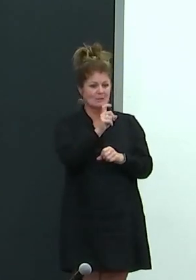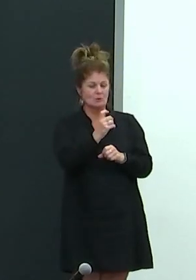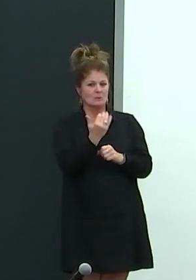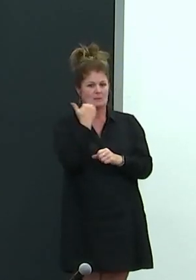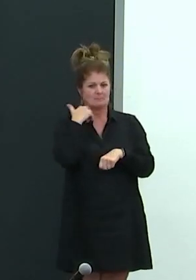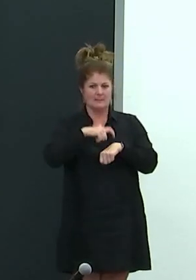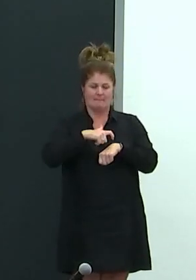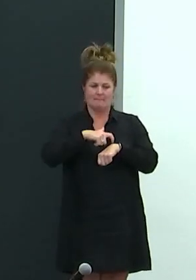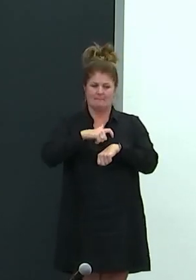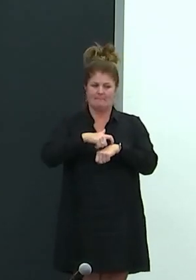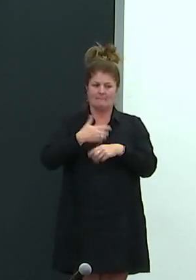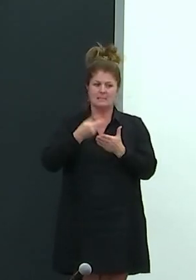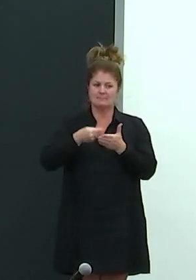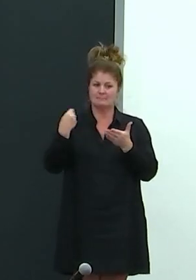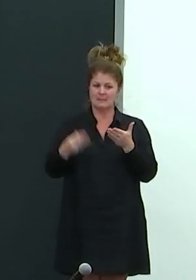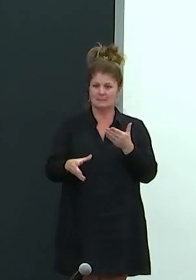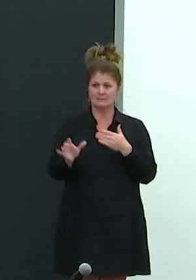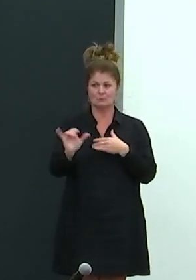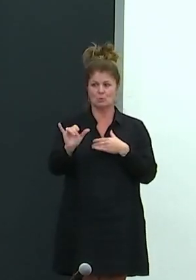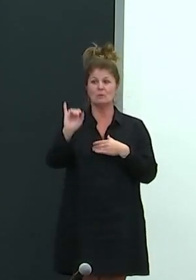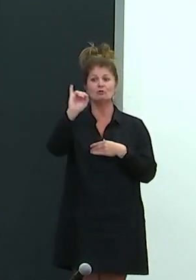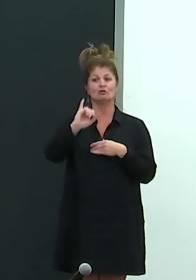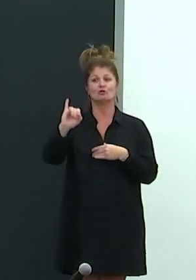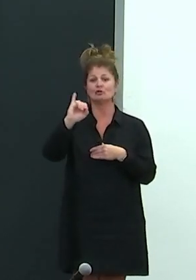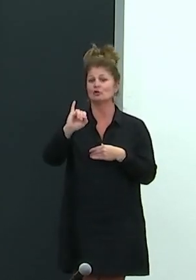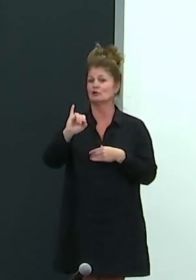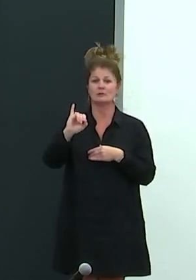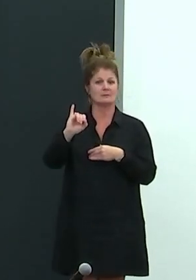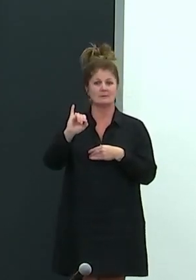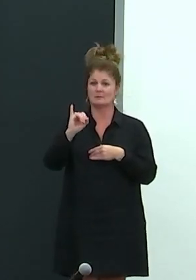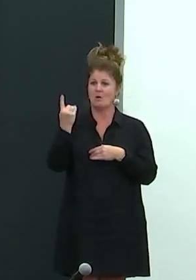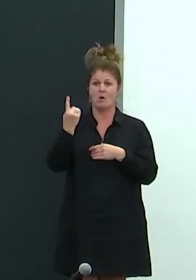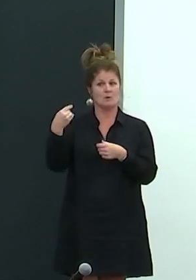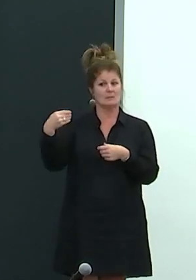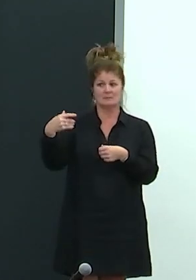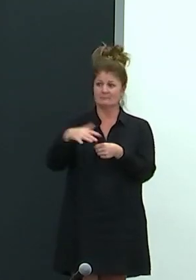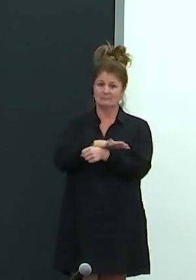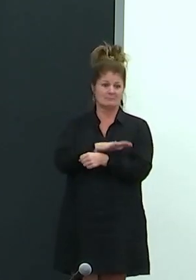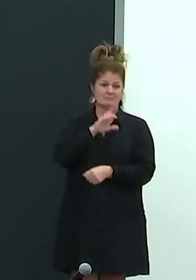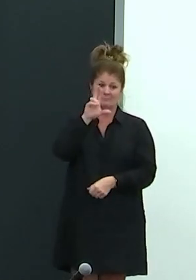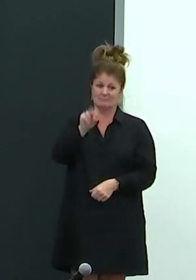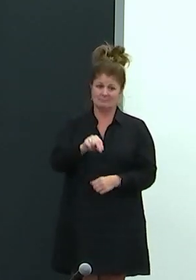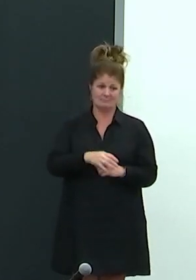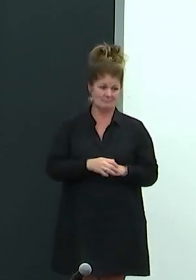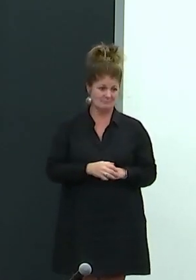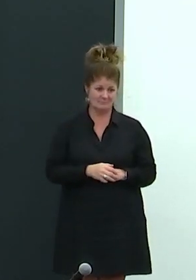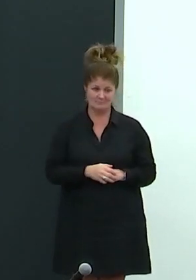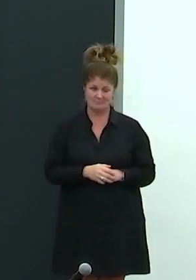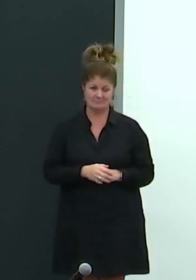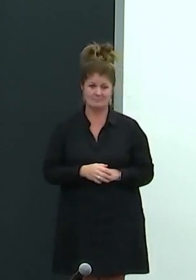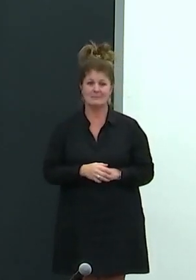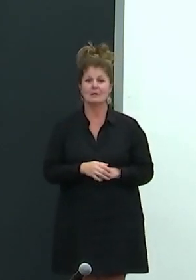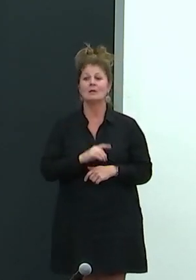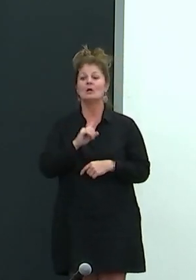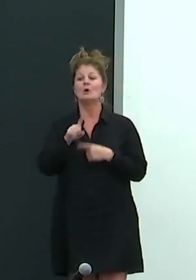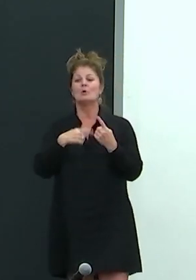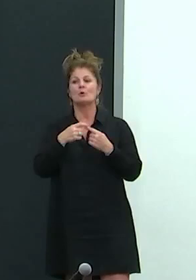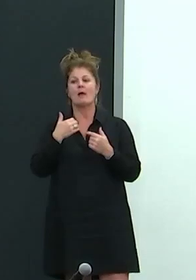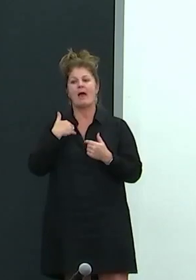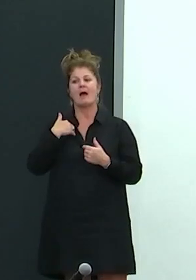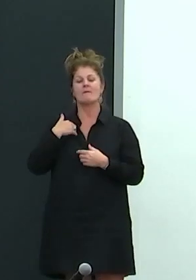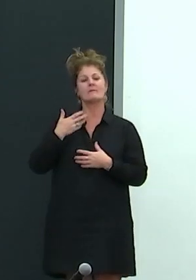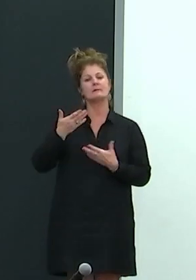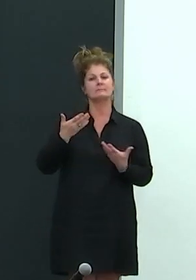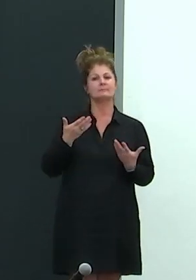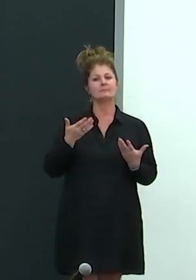can be very costly. Insurance does not always cover it, especially when you have a high